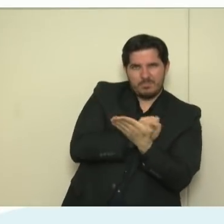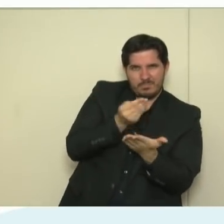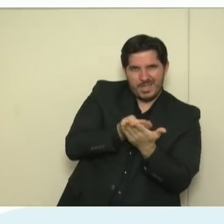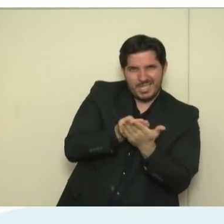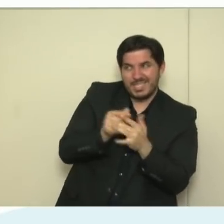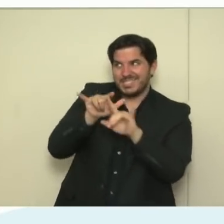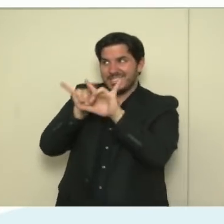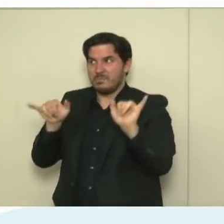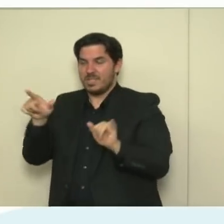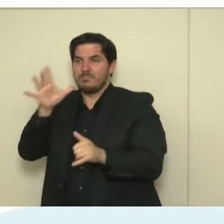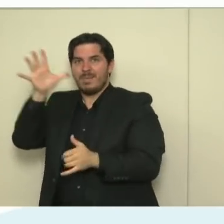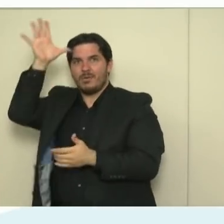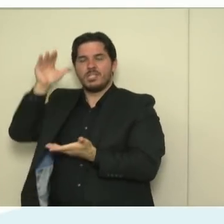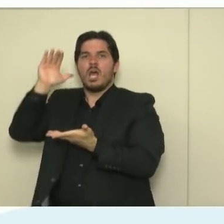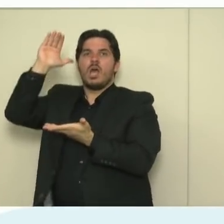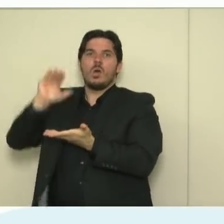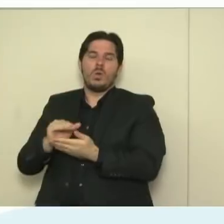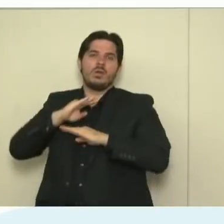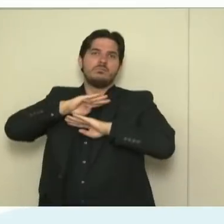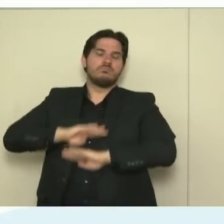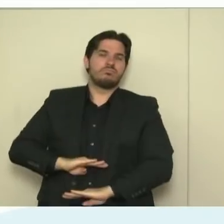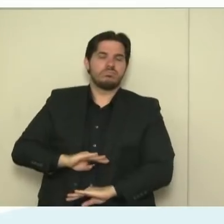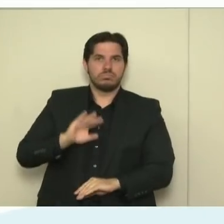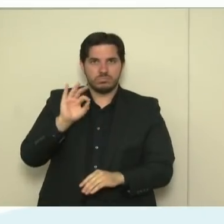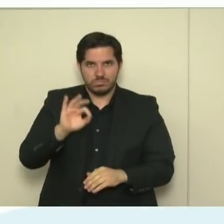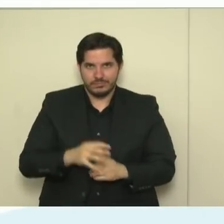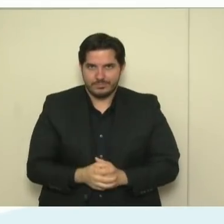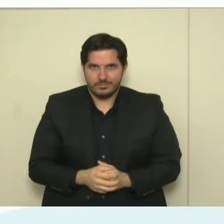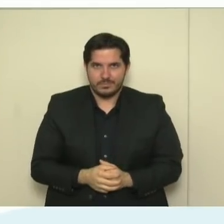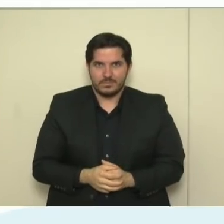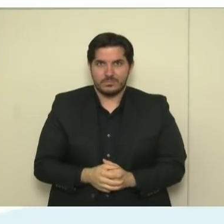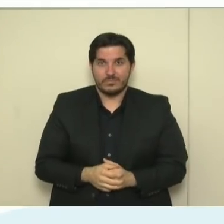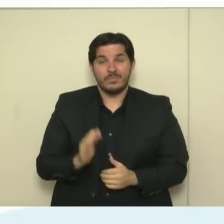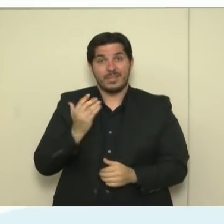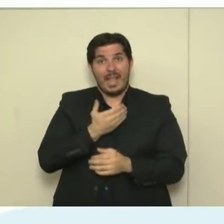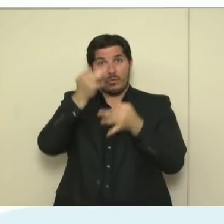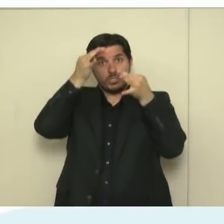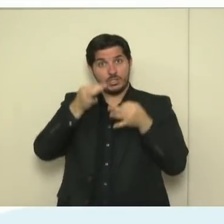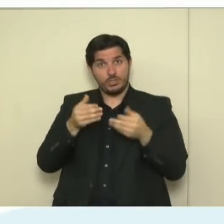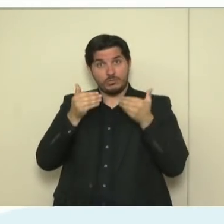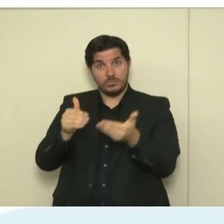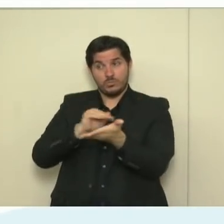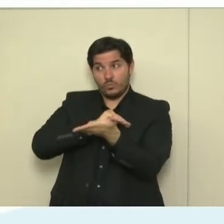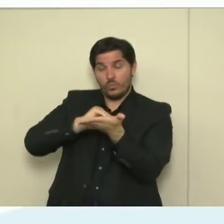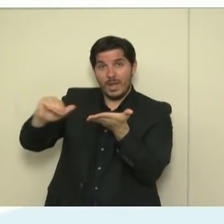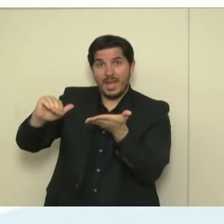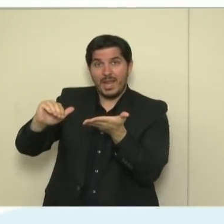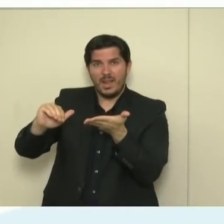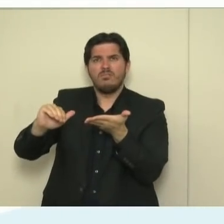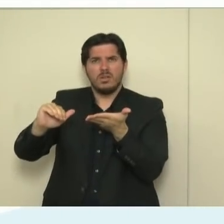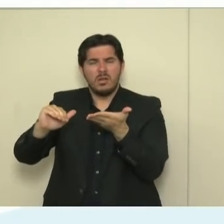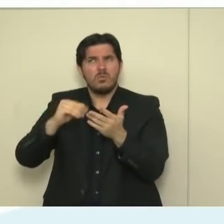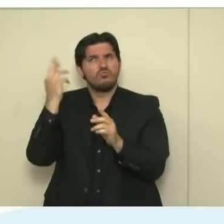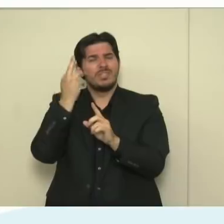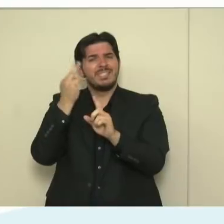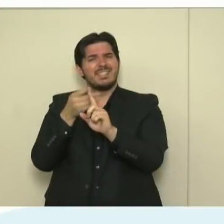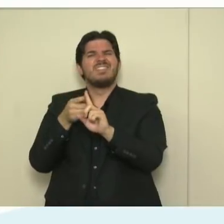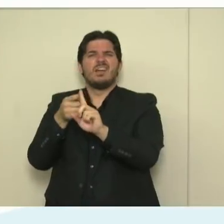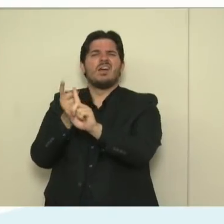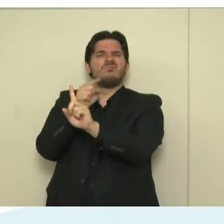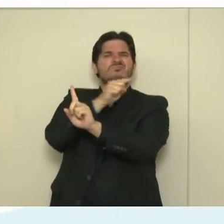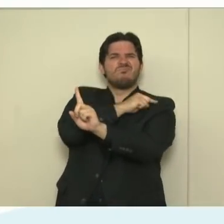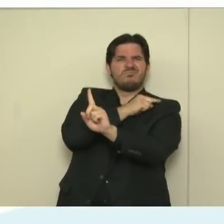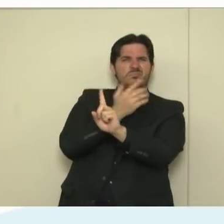Our department's decision to waive co-payments really follows earlier initiatives that we've taken since the beginning of the public health emergency to